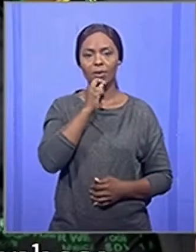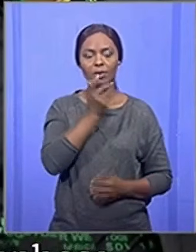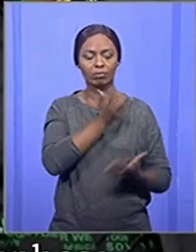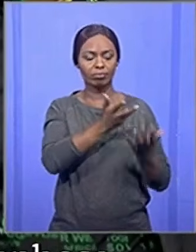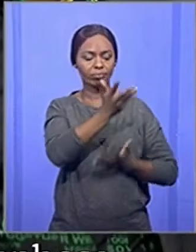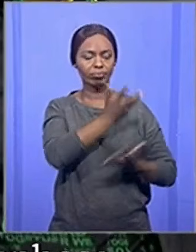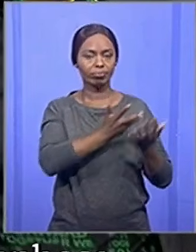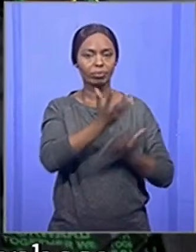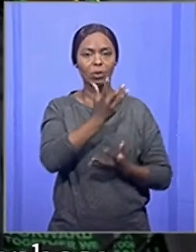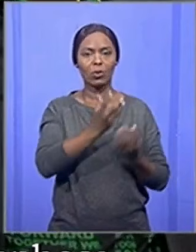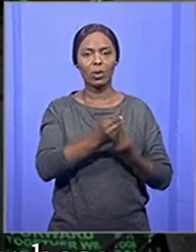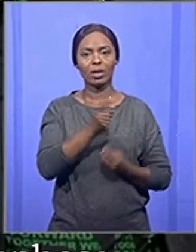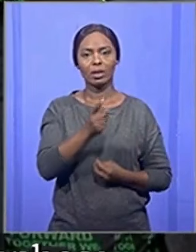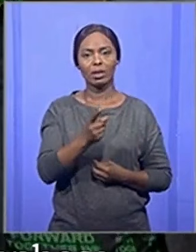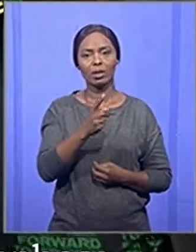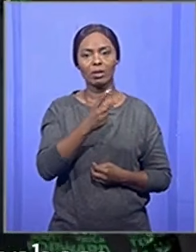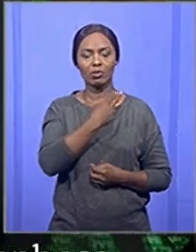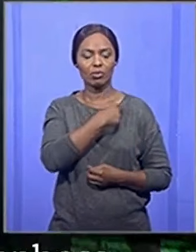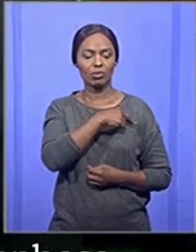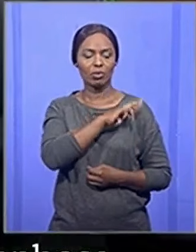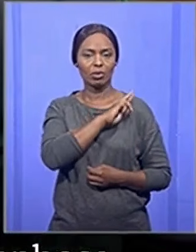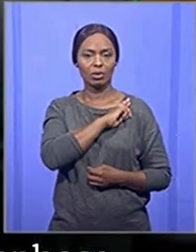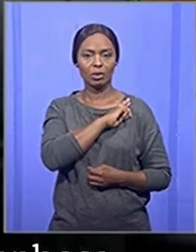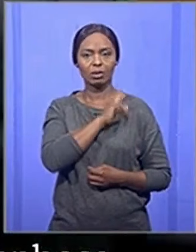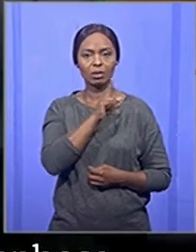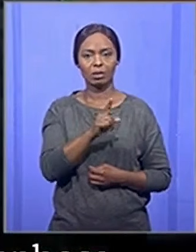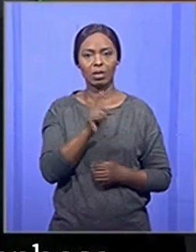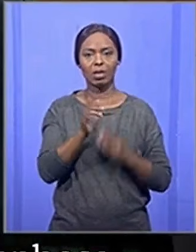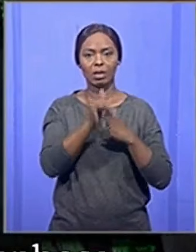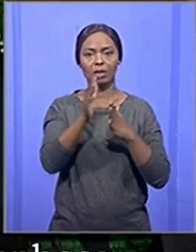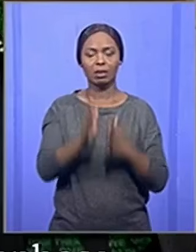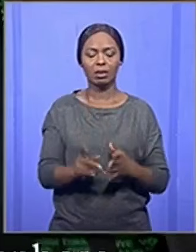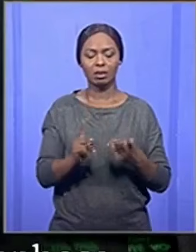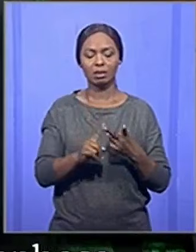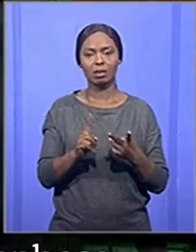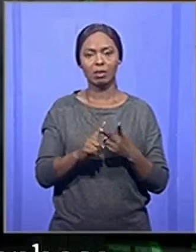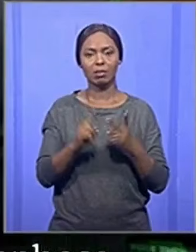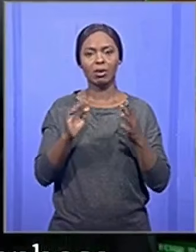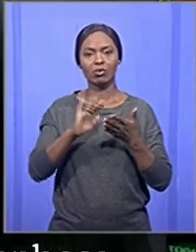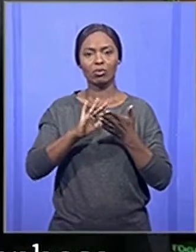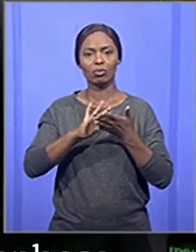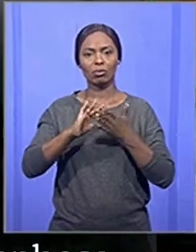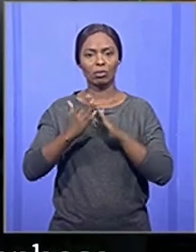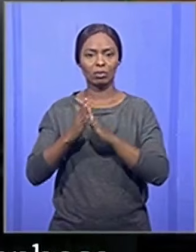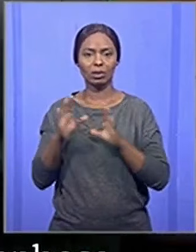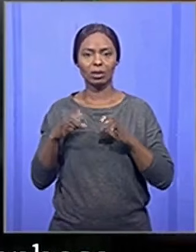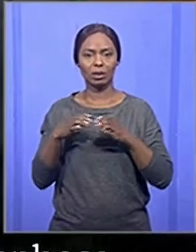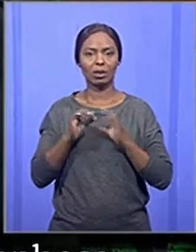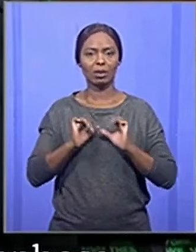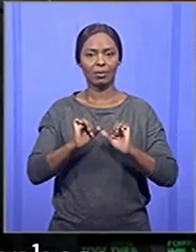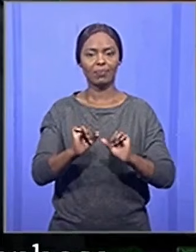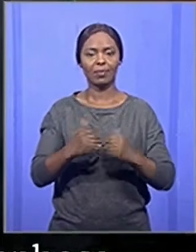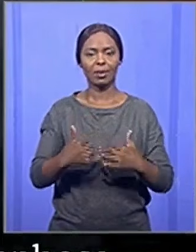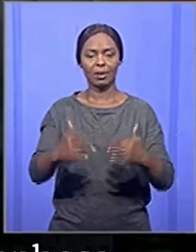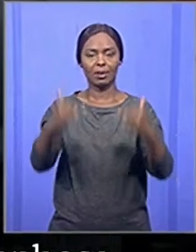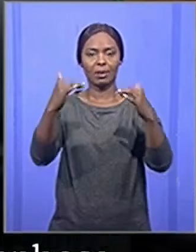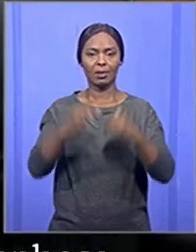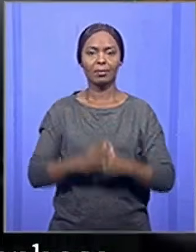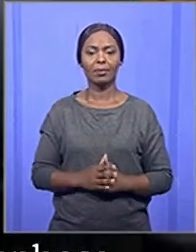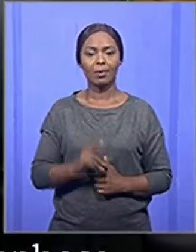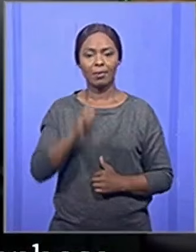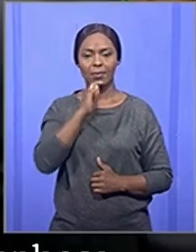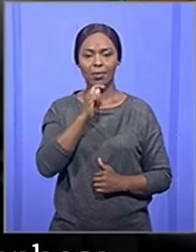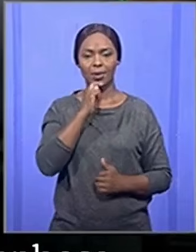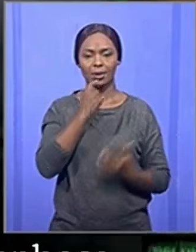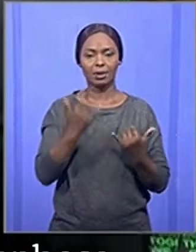with religious leaders as well as their congregants. And it's been a great morning where